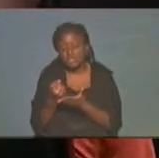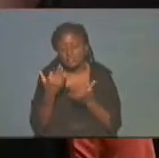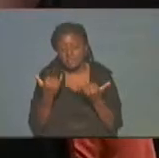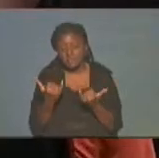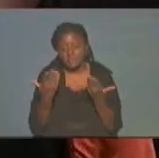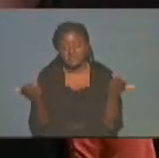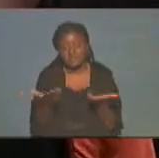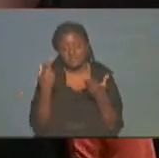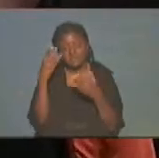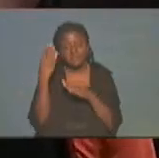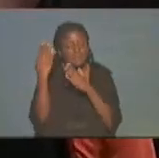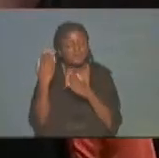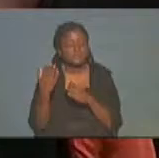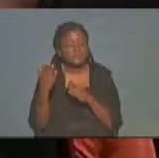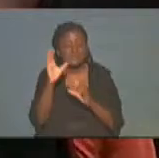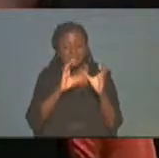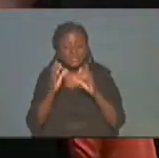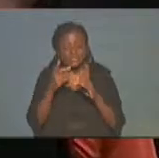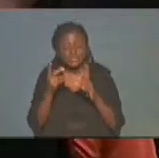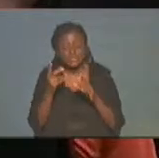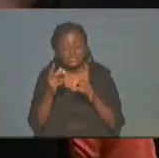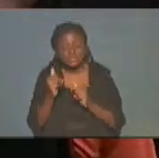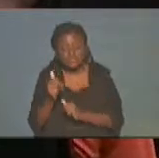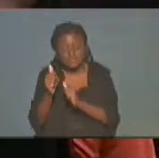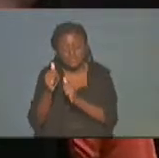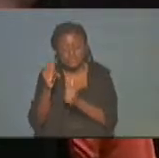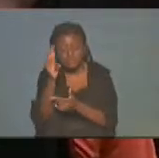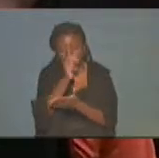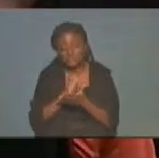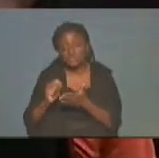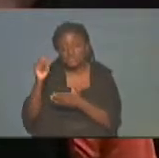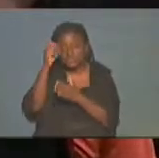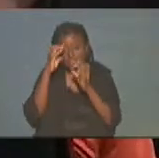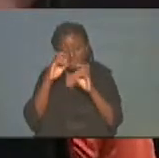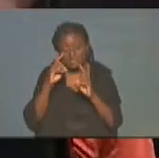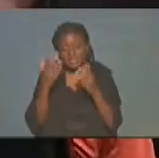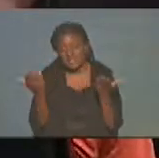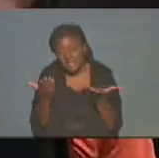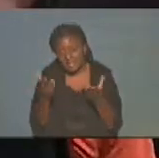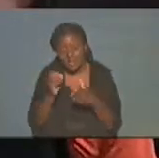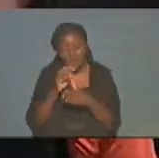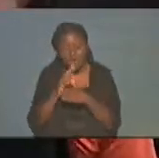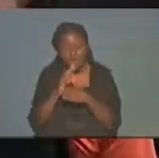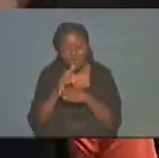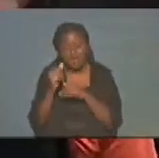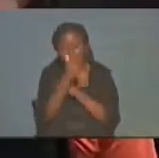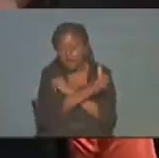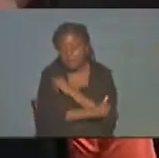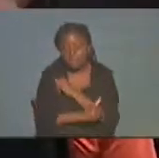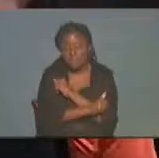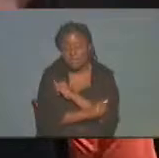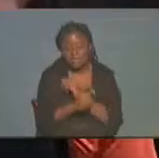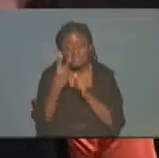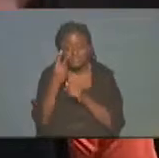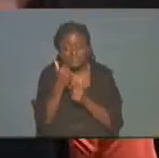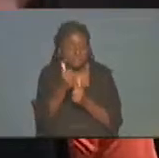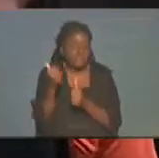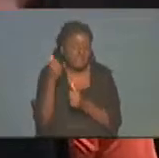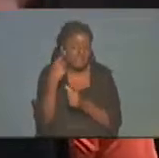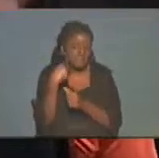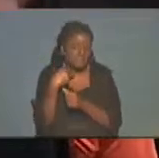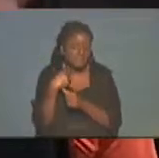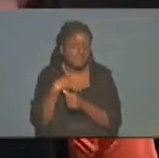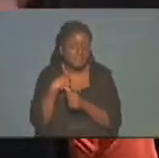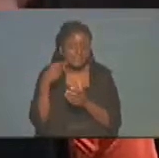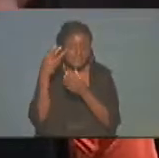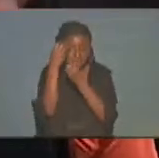available for Bahamians seeking to pursue tertiary level education either here locally or abroad. Now, as you can see behind me, this information